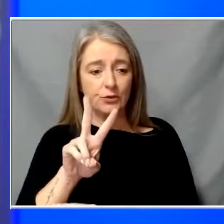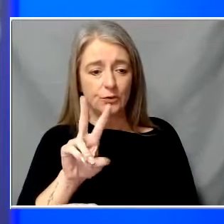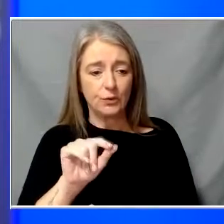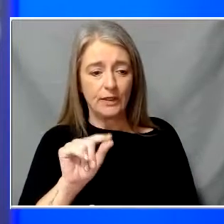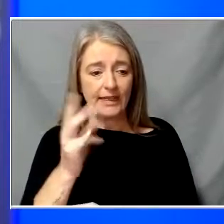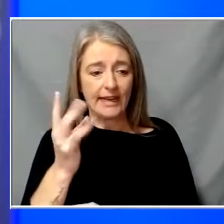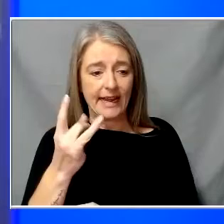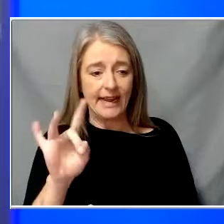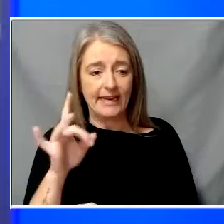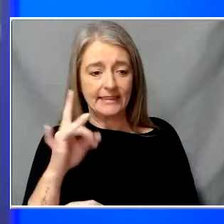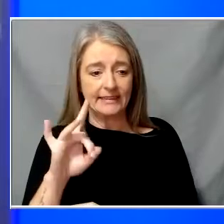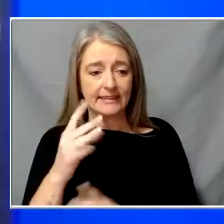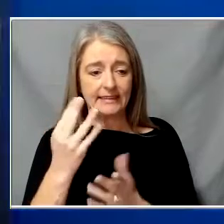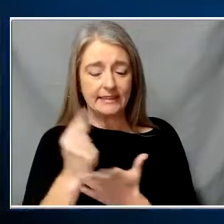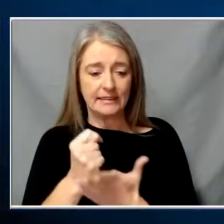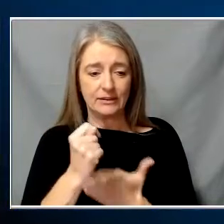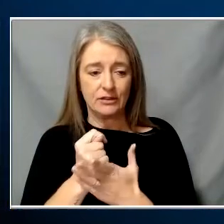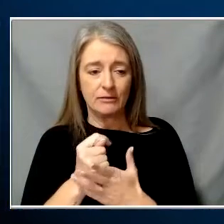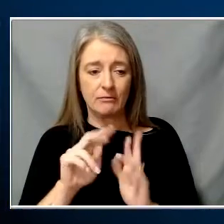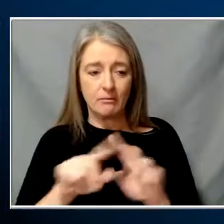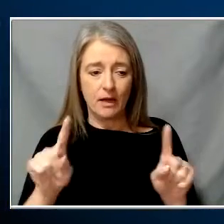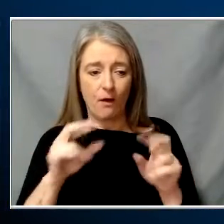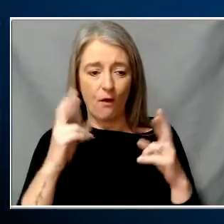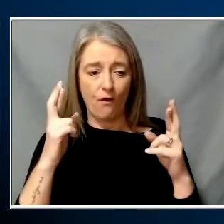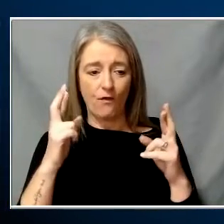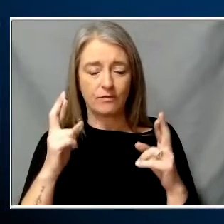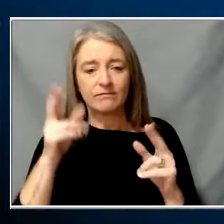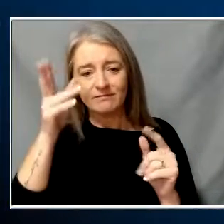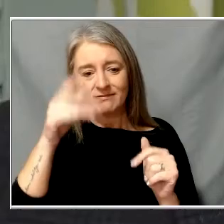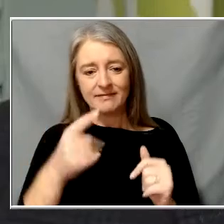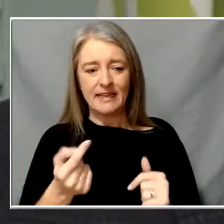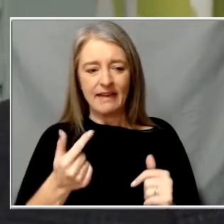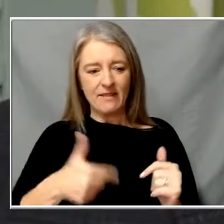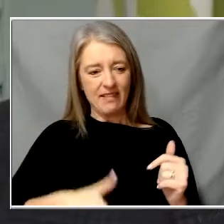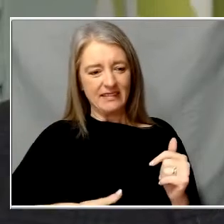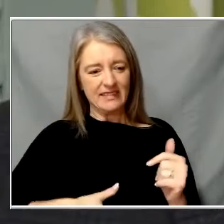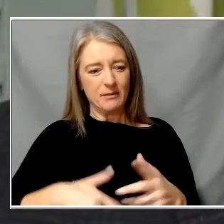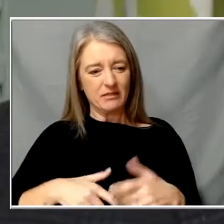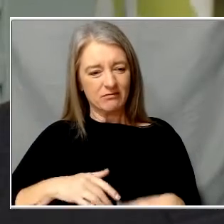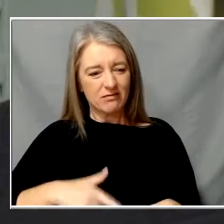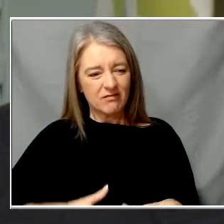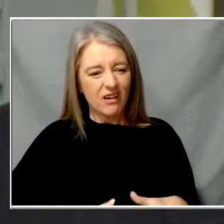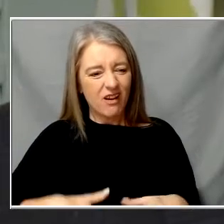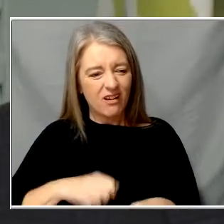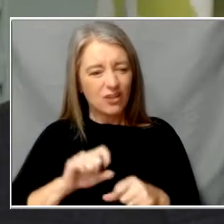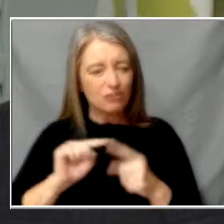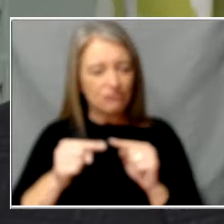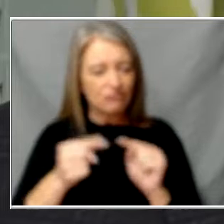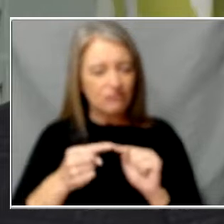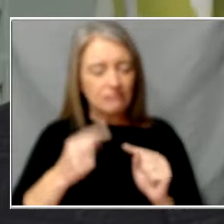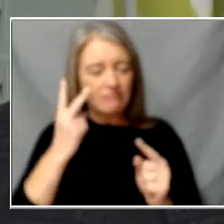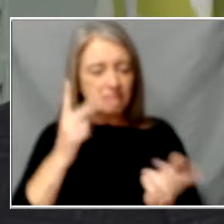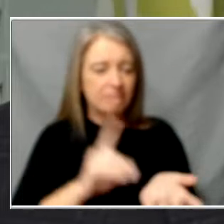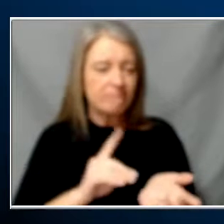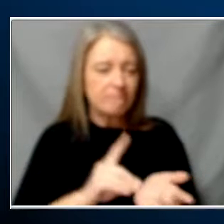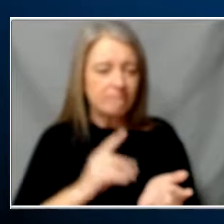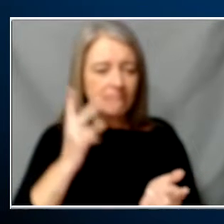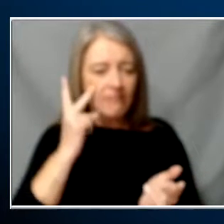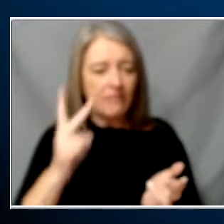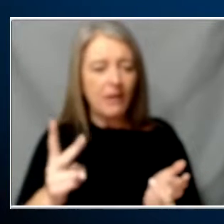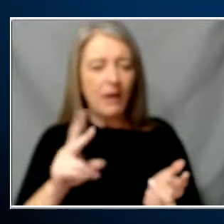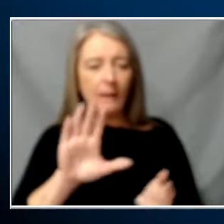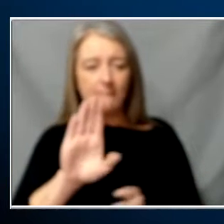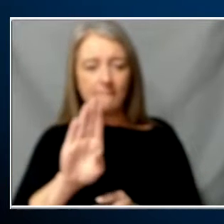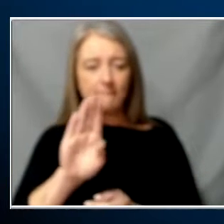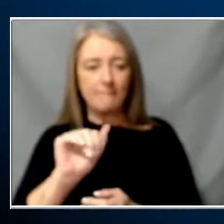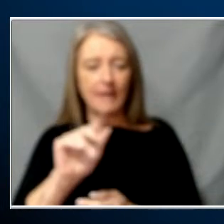treatment, but truly hopeful. I just had a little bit of a stomach ache and went in to see the doctor. They thought it might have been something bacterial. It